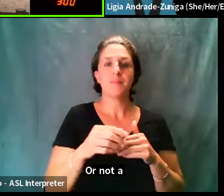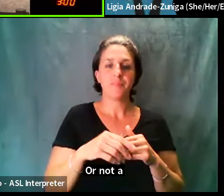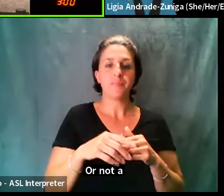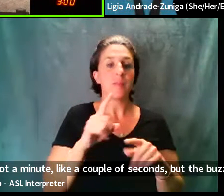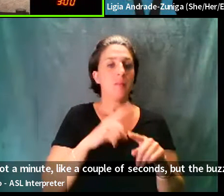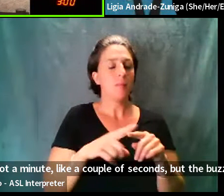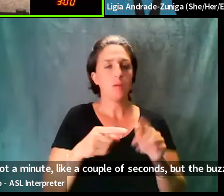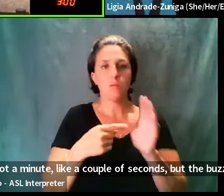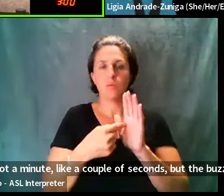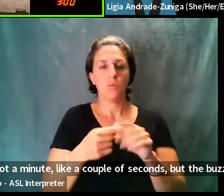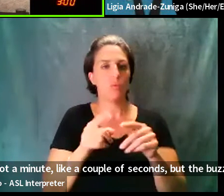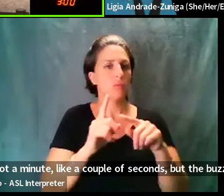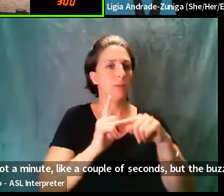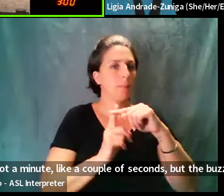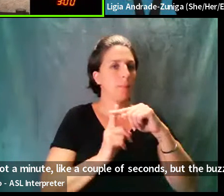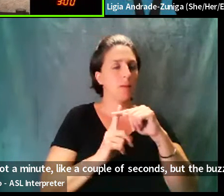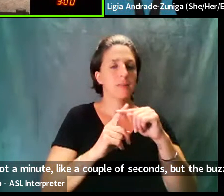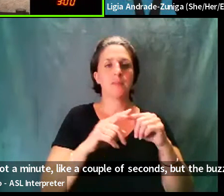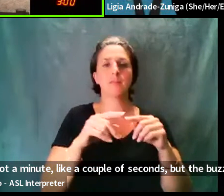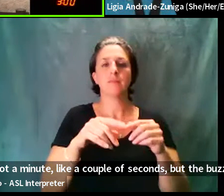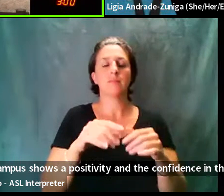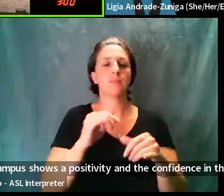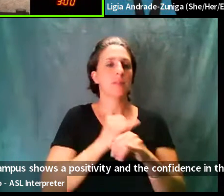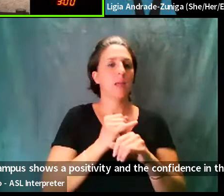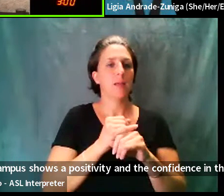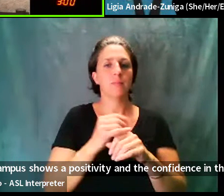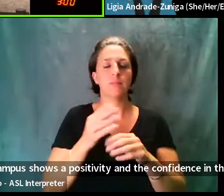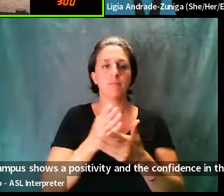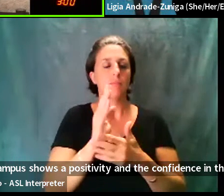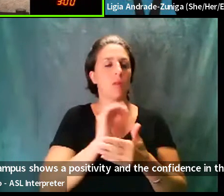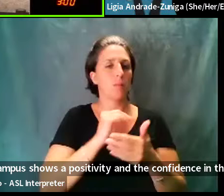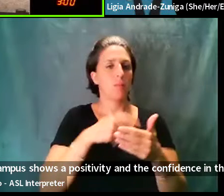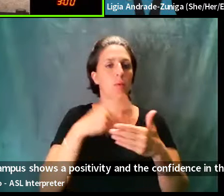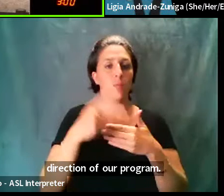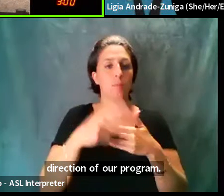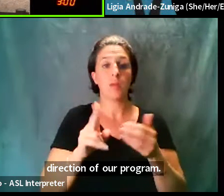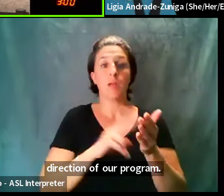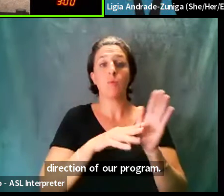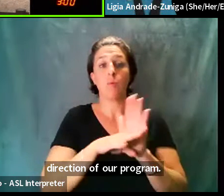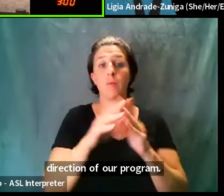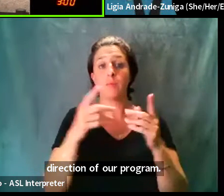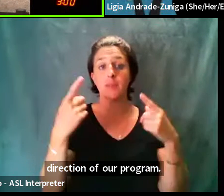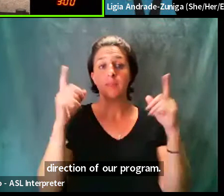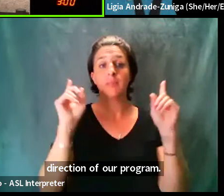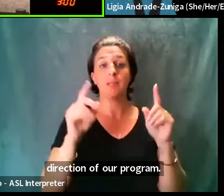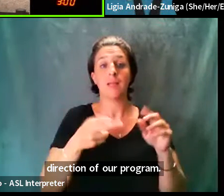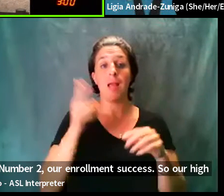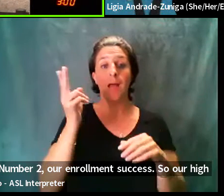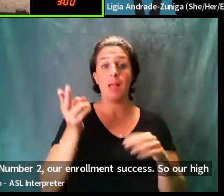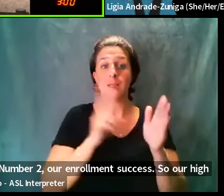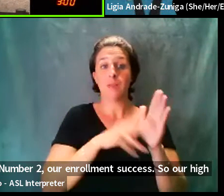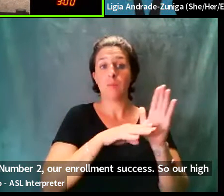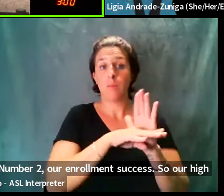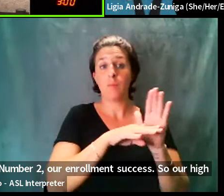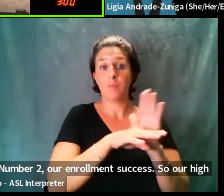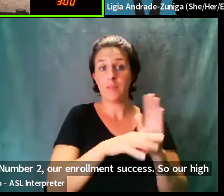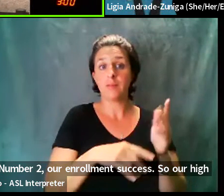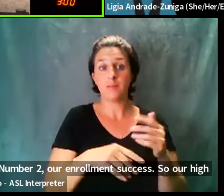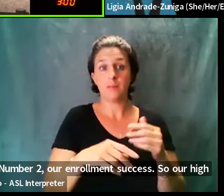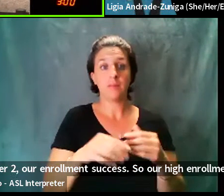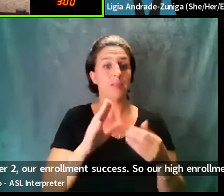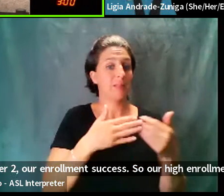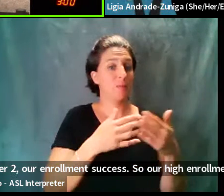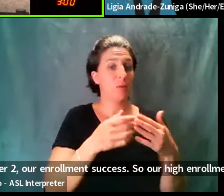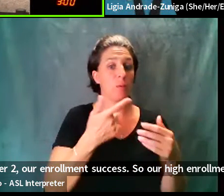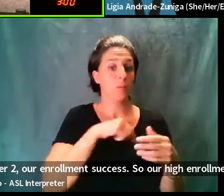positivity and the confidence in the direction of our program. Number two, our enrollment success. So our high enrollment, even with the numbers that we've seen, there are still